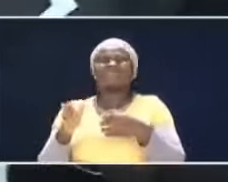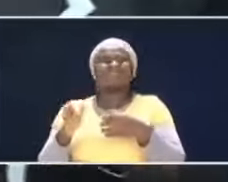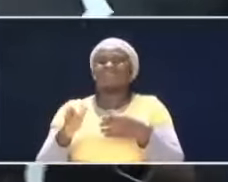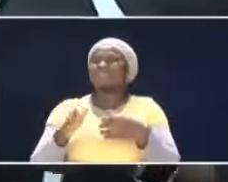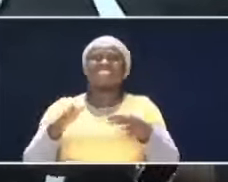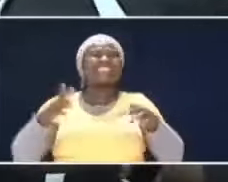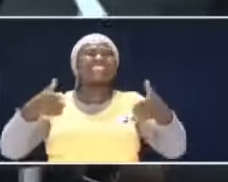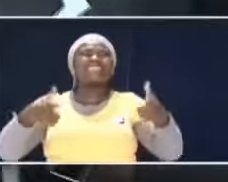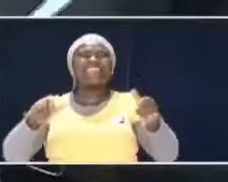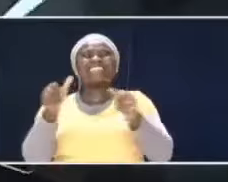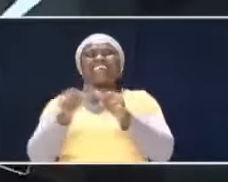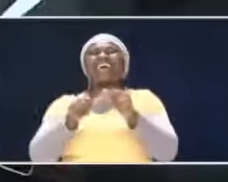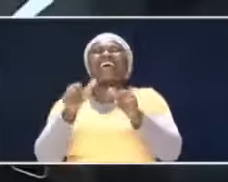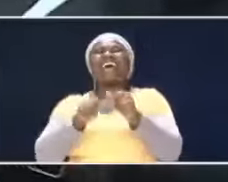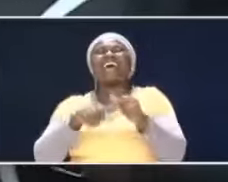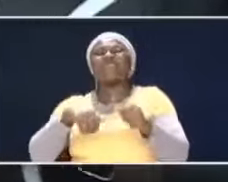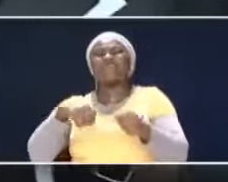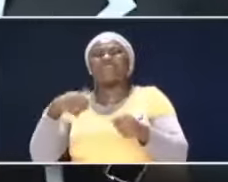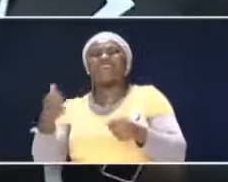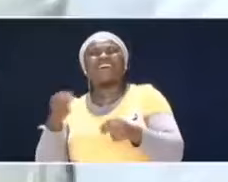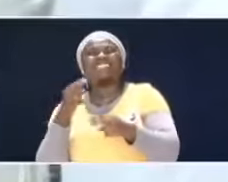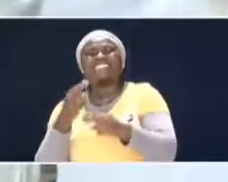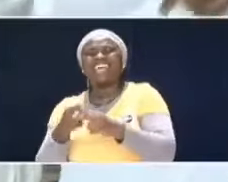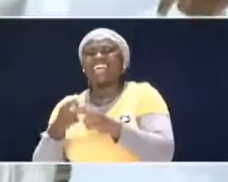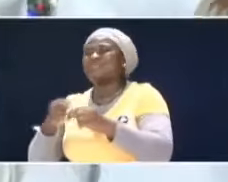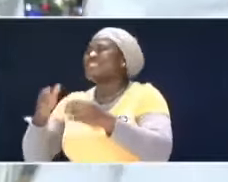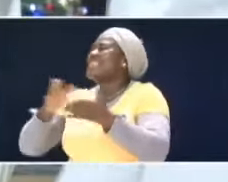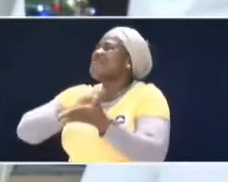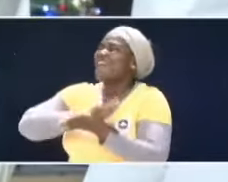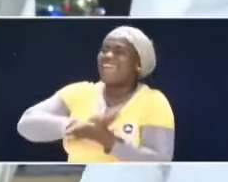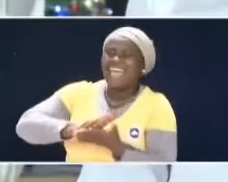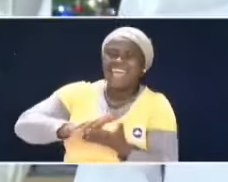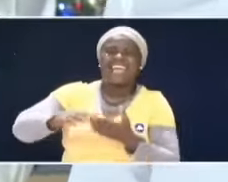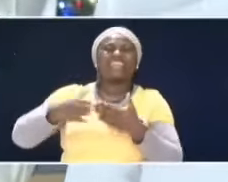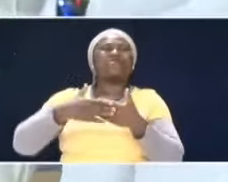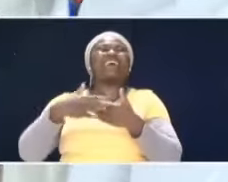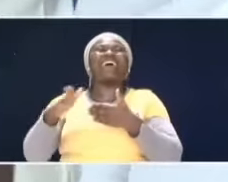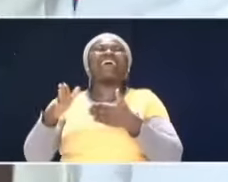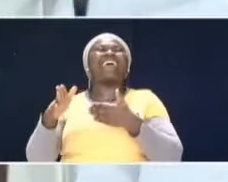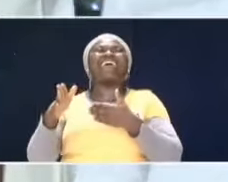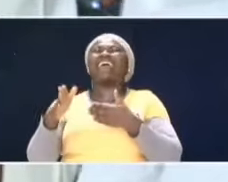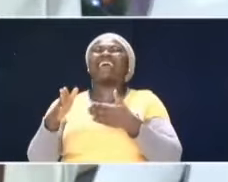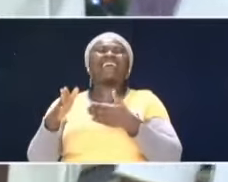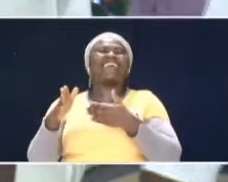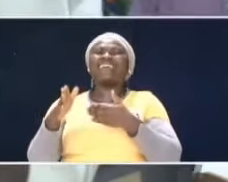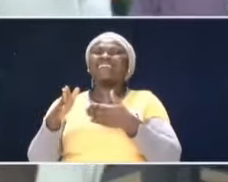Hey, let every other names fade away.